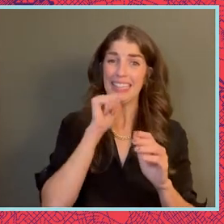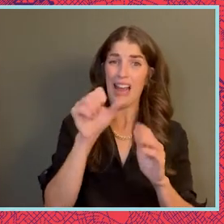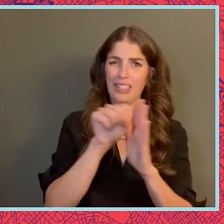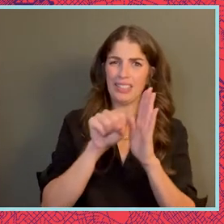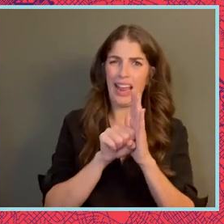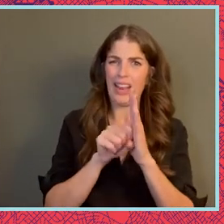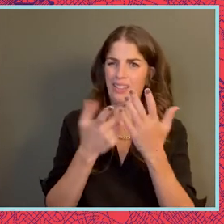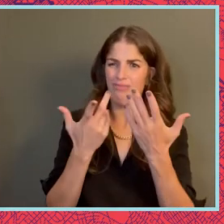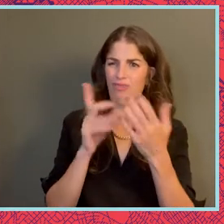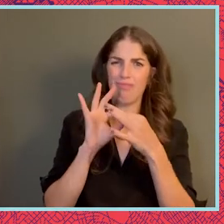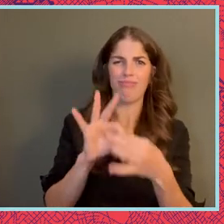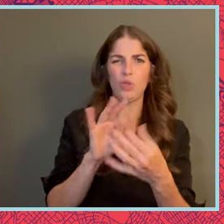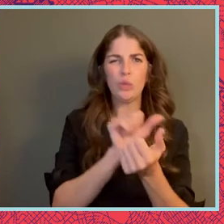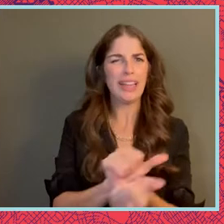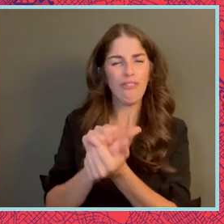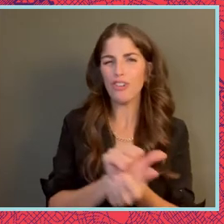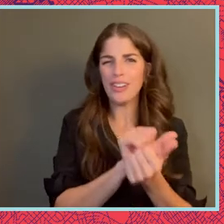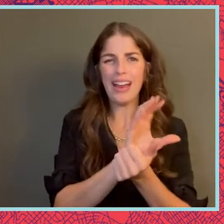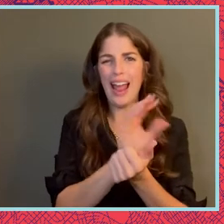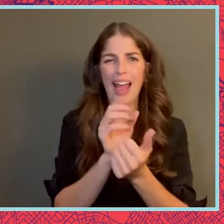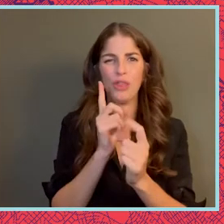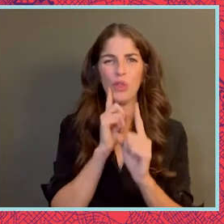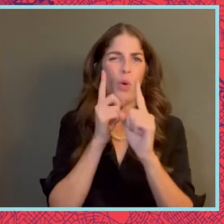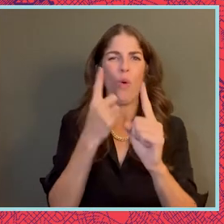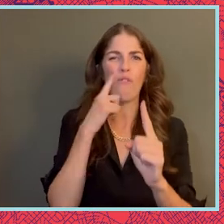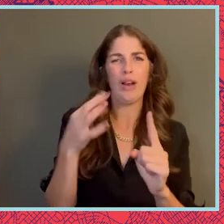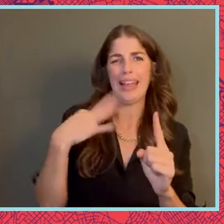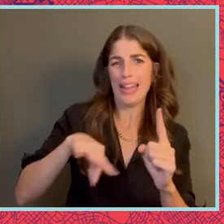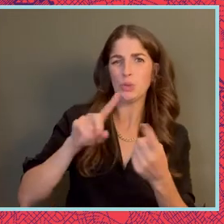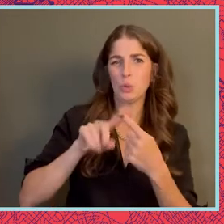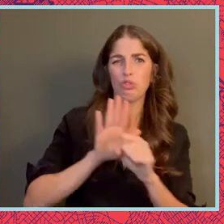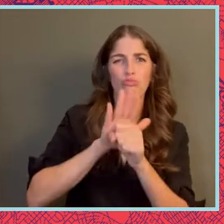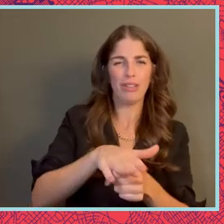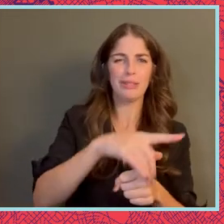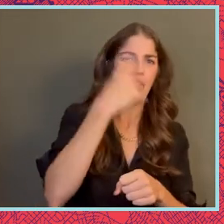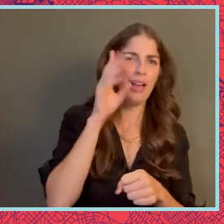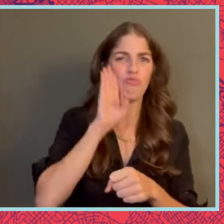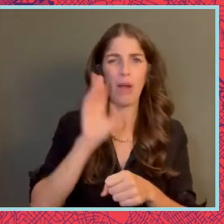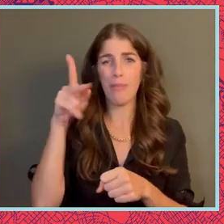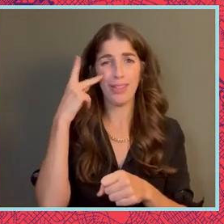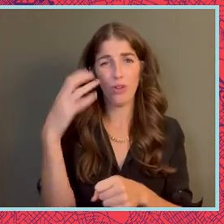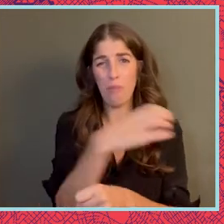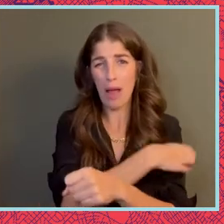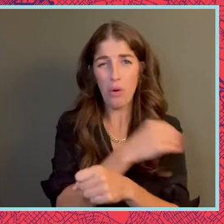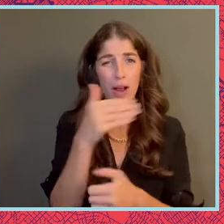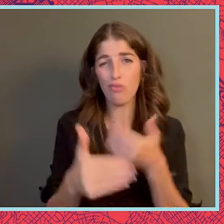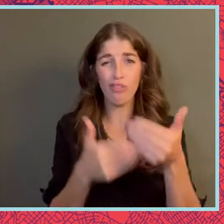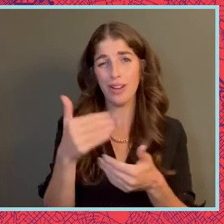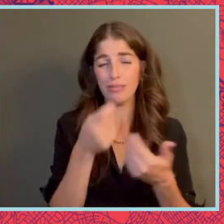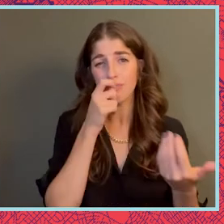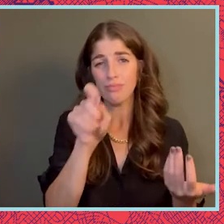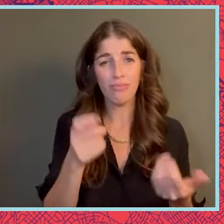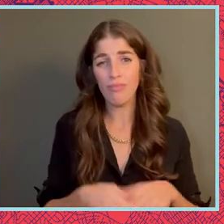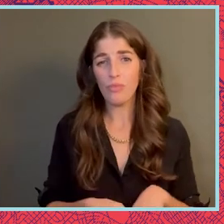the moral stain of slavery and persists through desperate political games that we see today to suppress Black and brown political power and